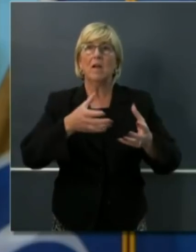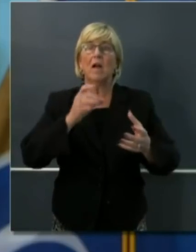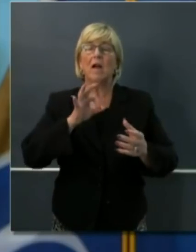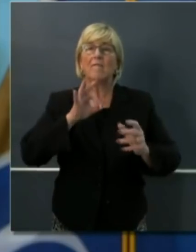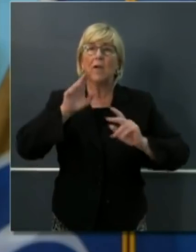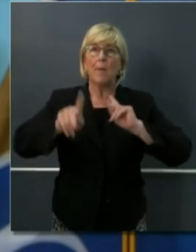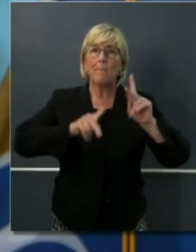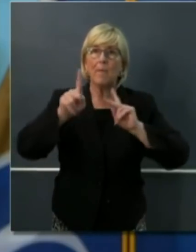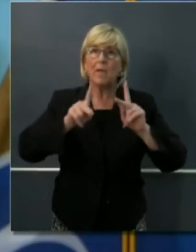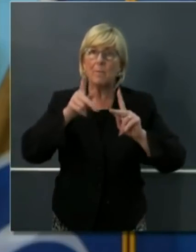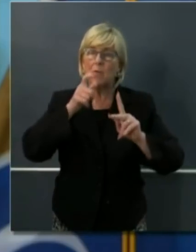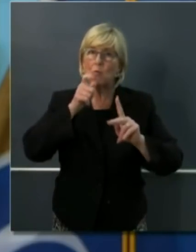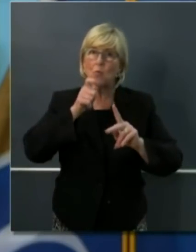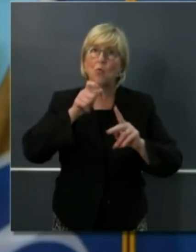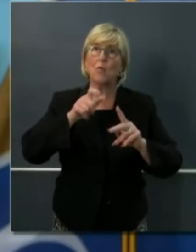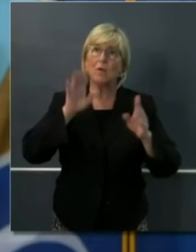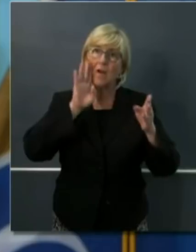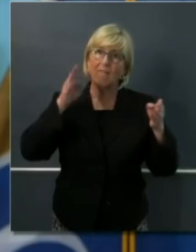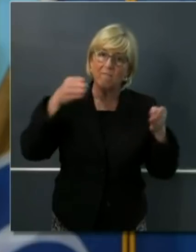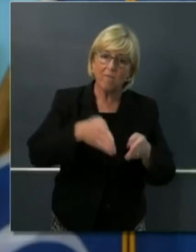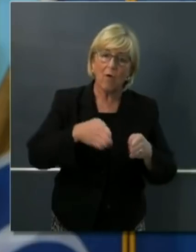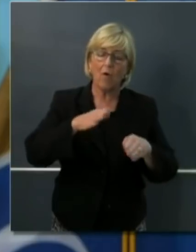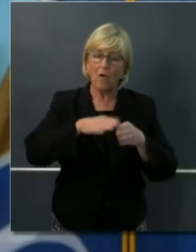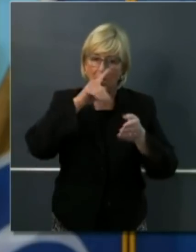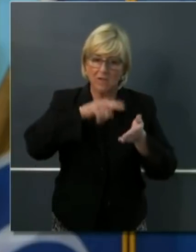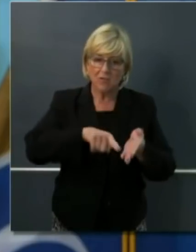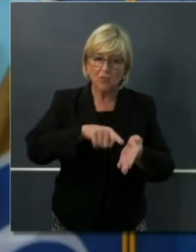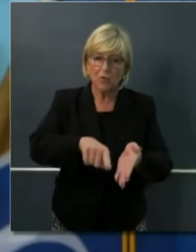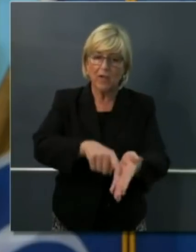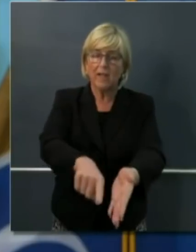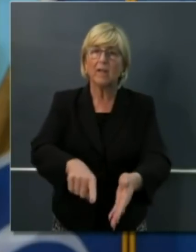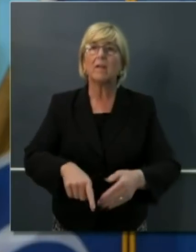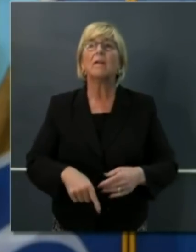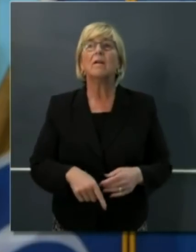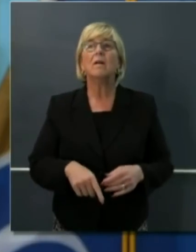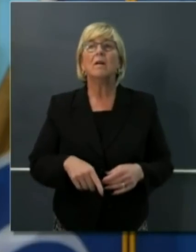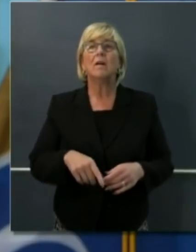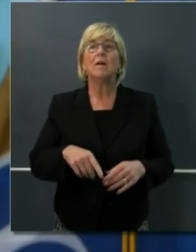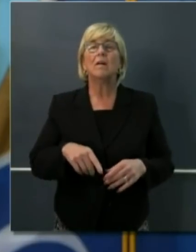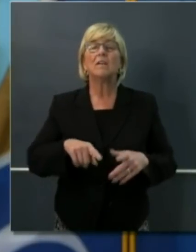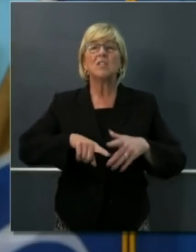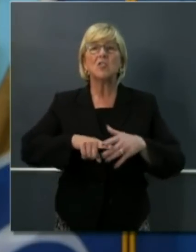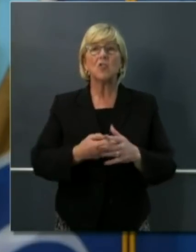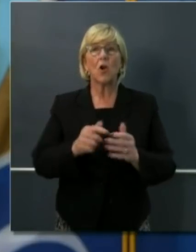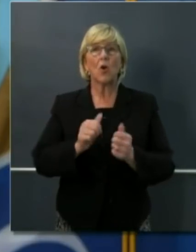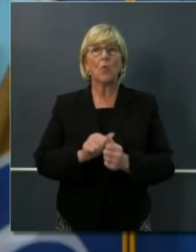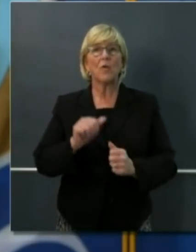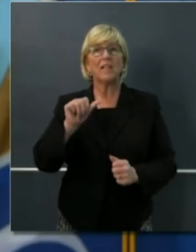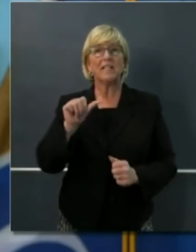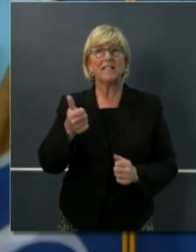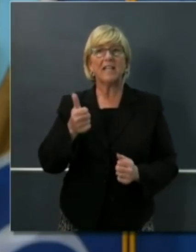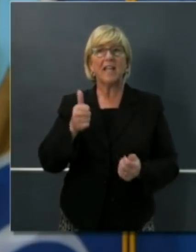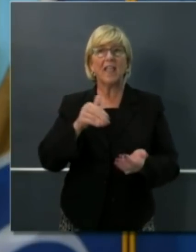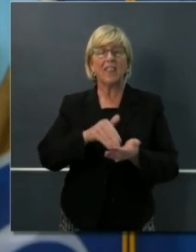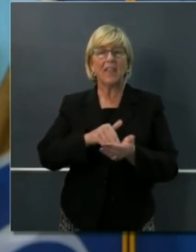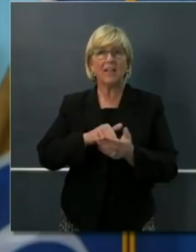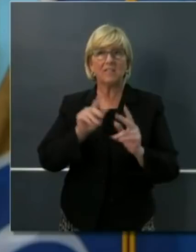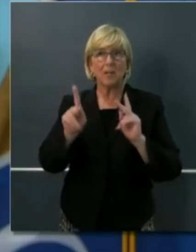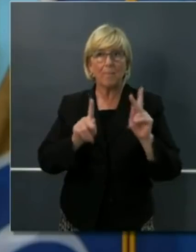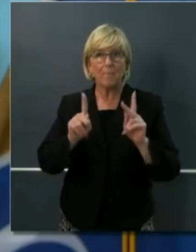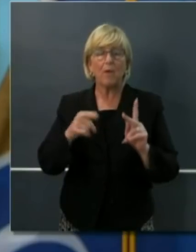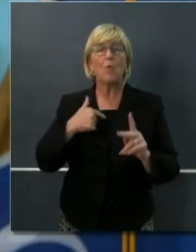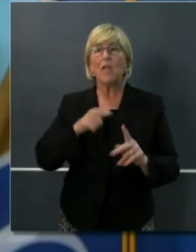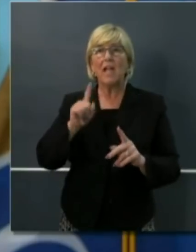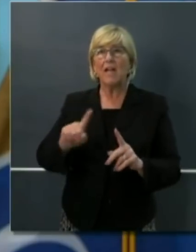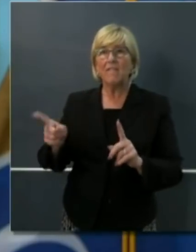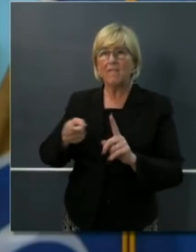tracers, beginning with a goal of 10,000. And that is now our stated goal, to train